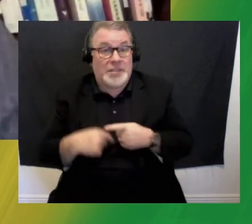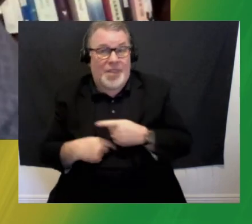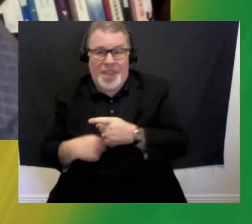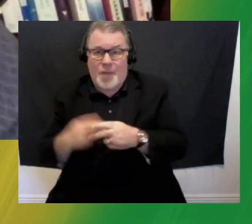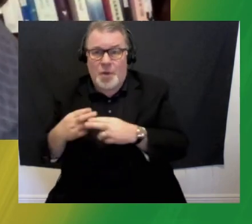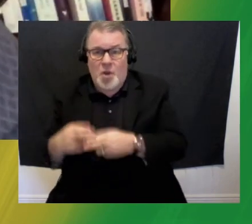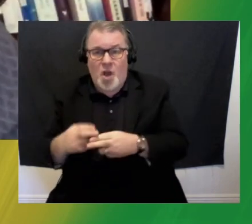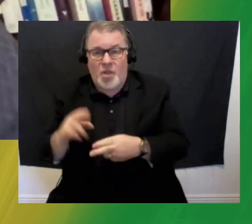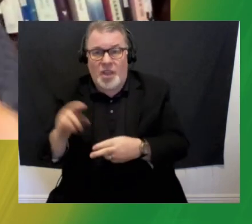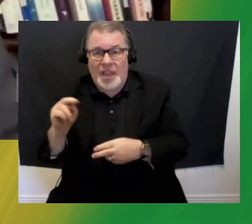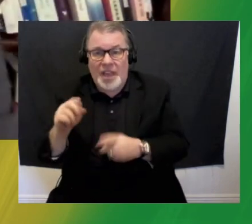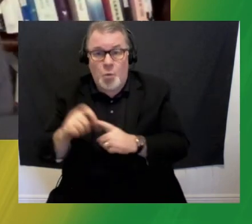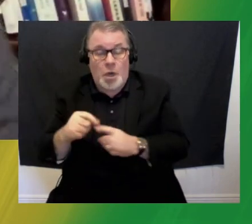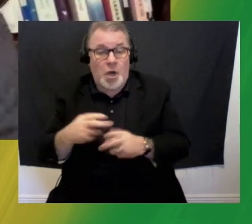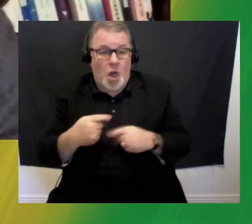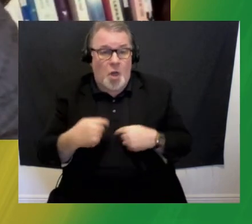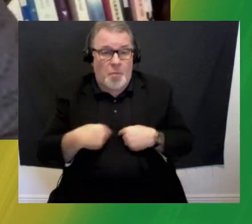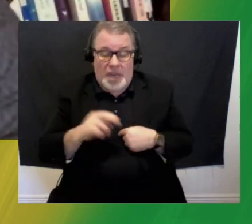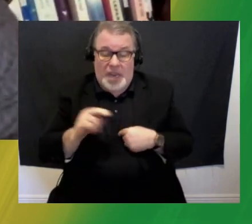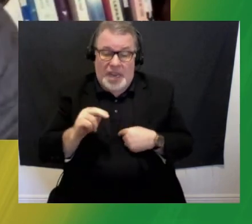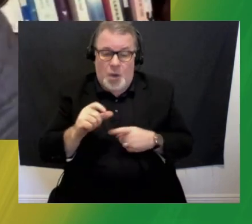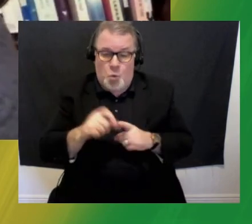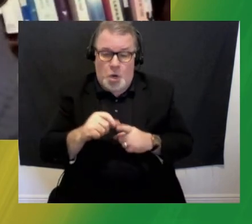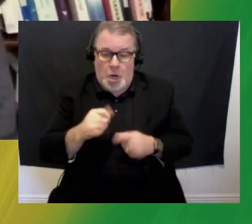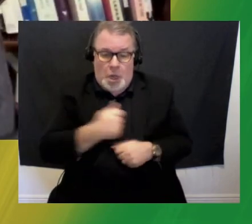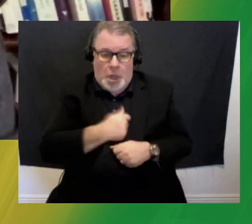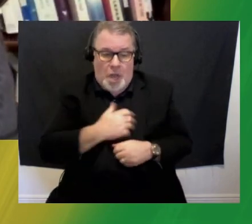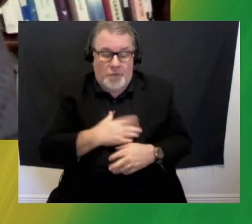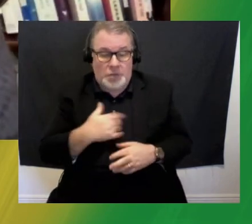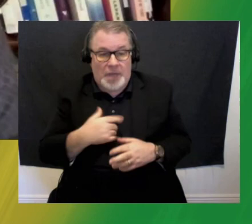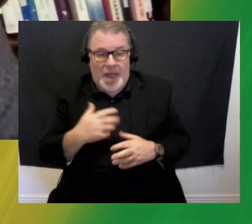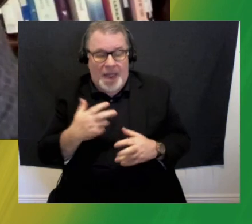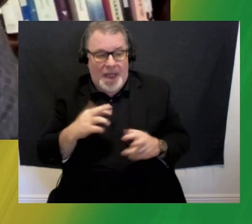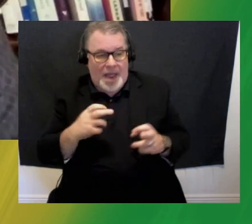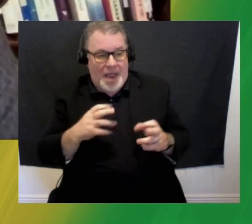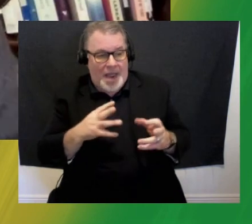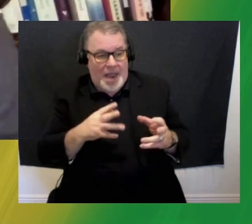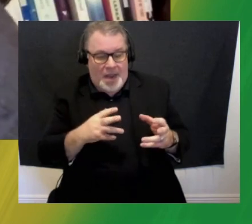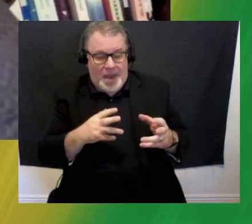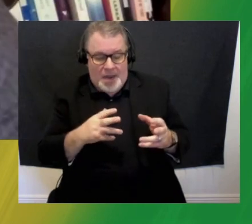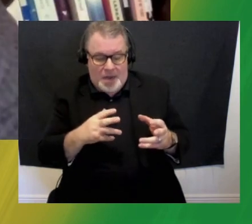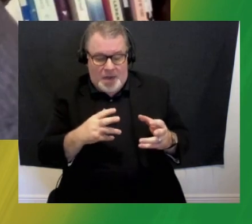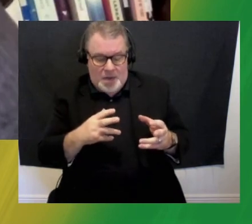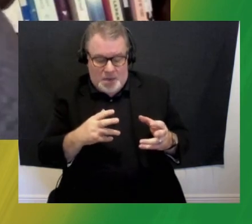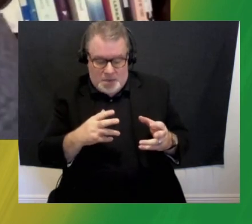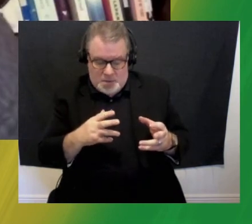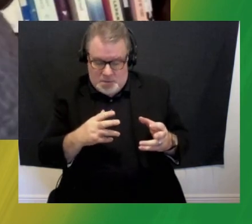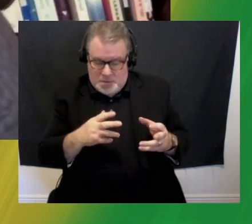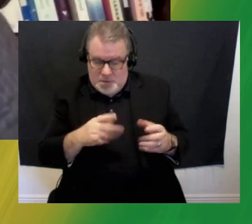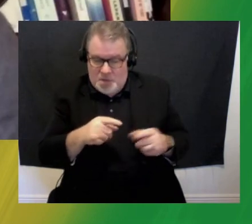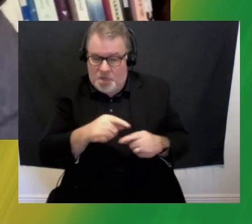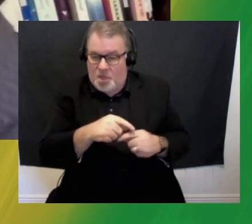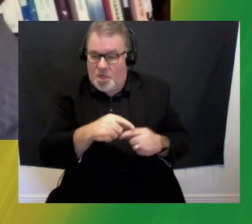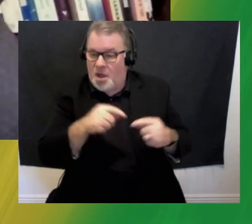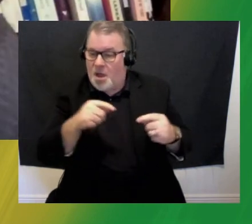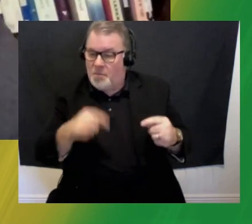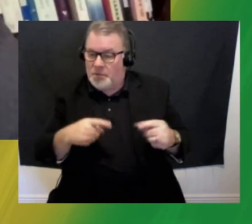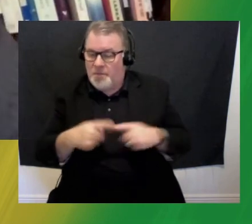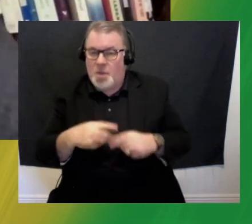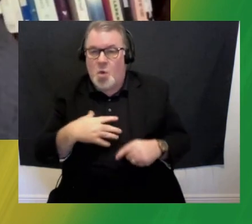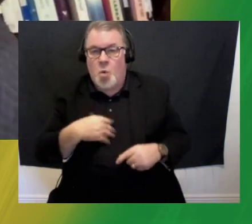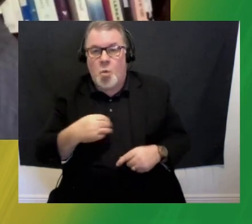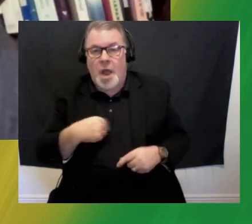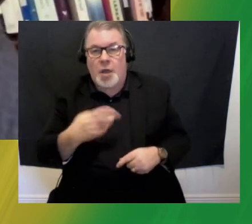and I was being called an N-word lover. So I'd been placed on the other side of the white humanity that was outside that car.